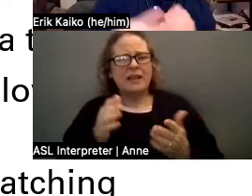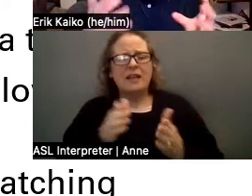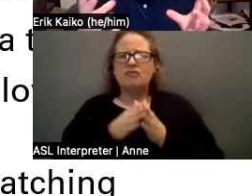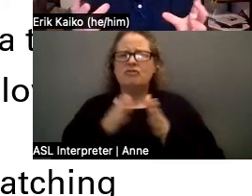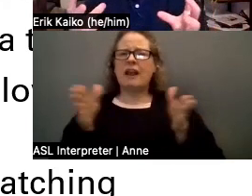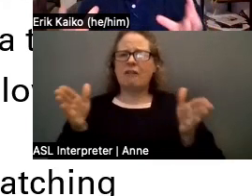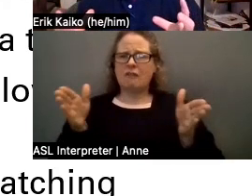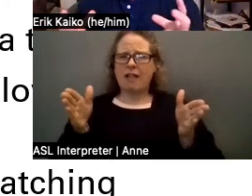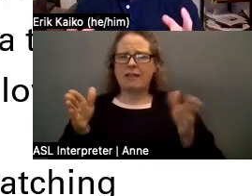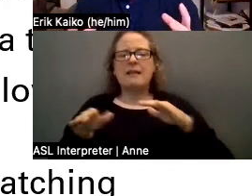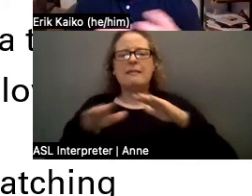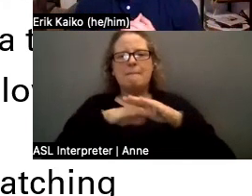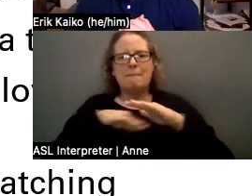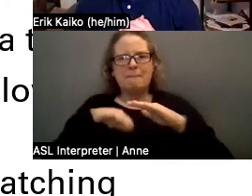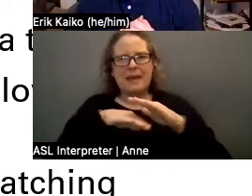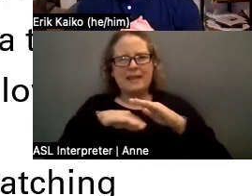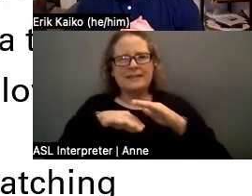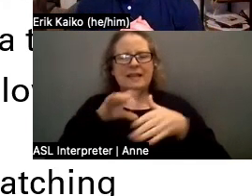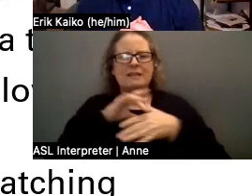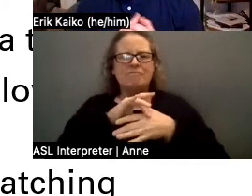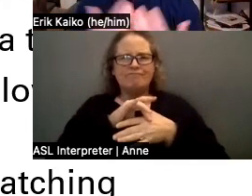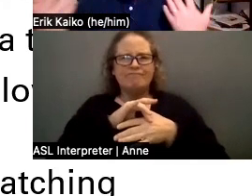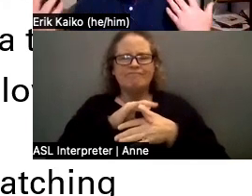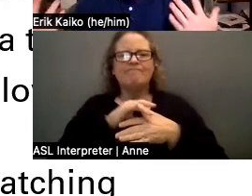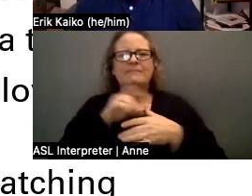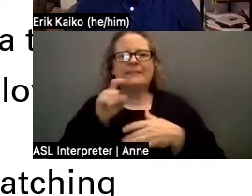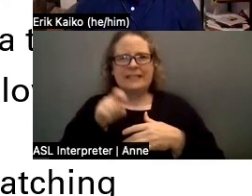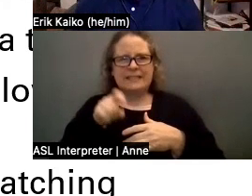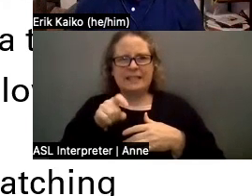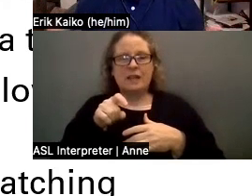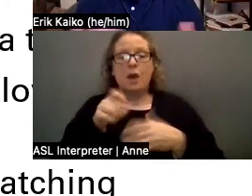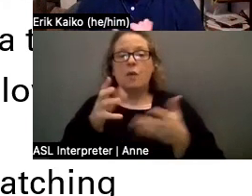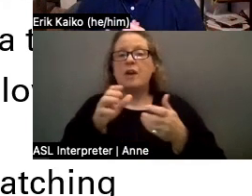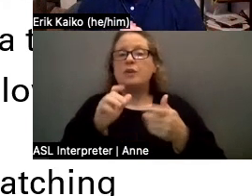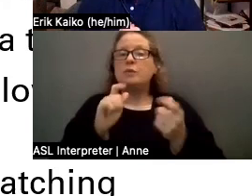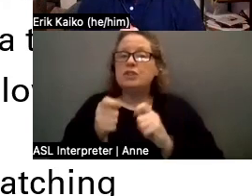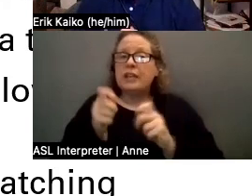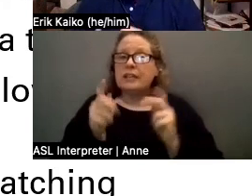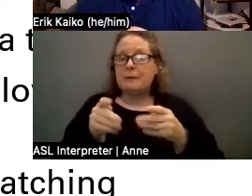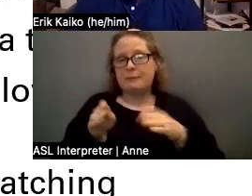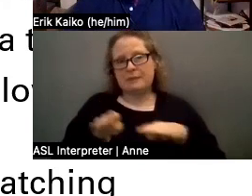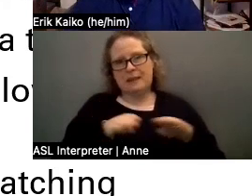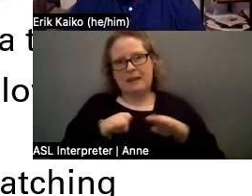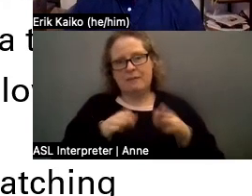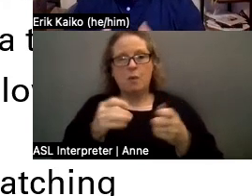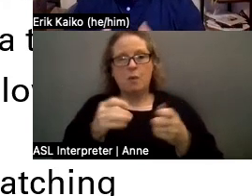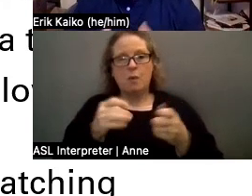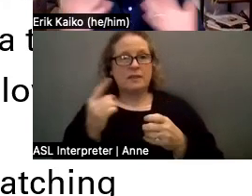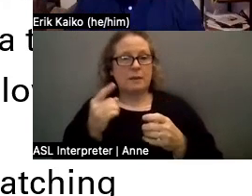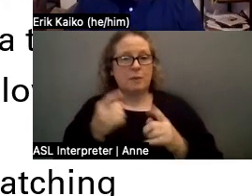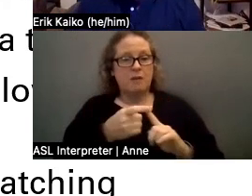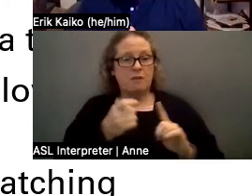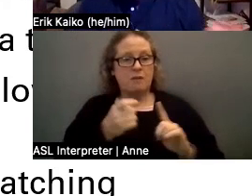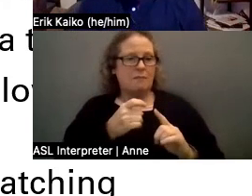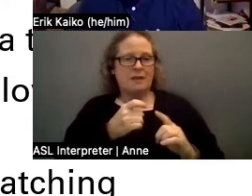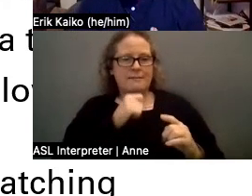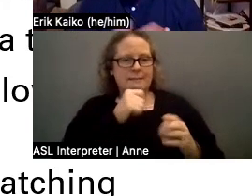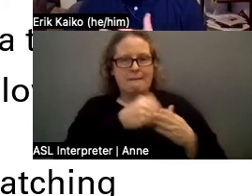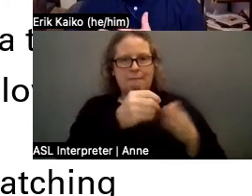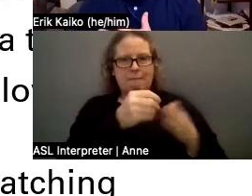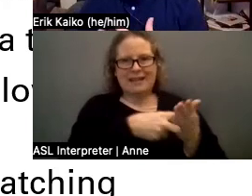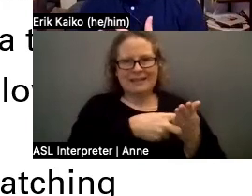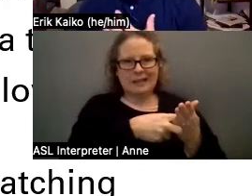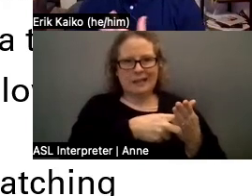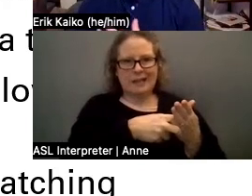big essentials to me, we want to change people's behavior, right? We want someone to go from not buying a ticket to something to